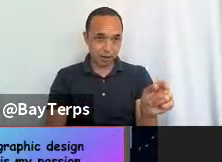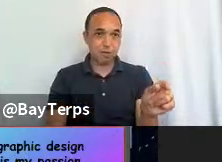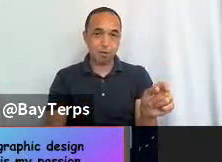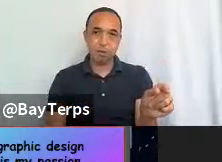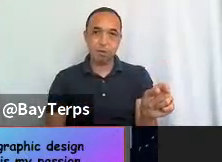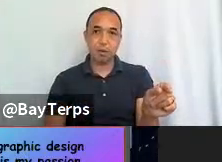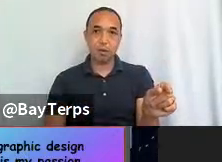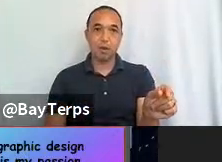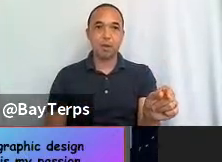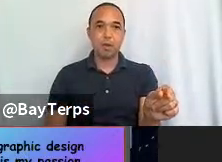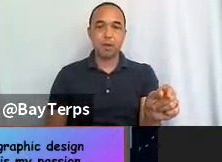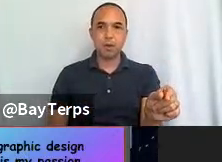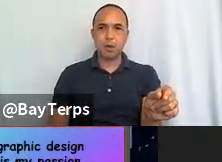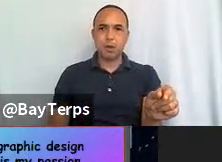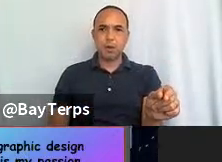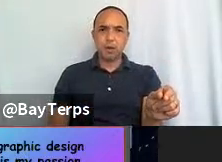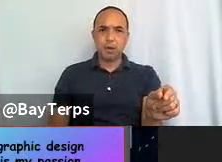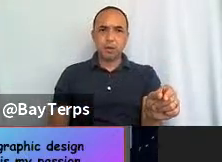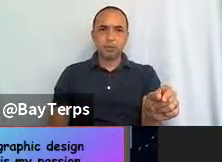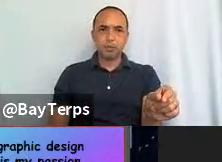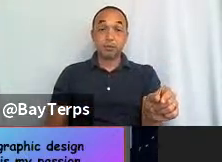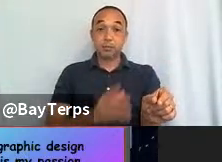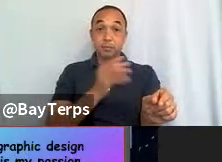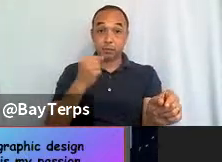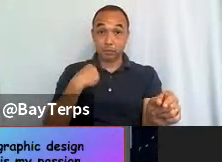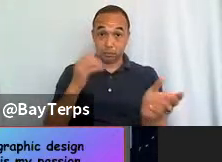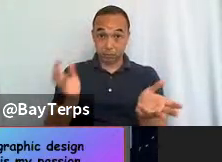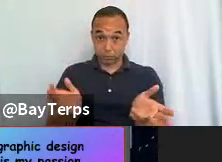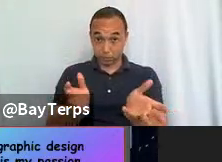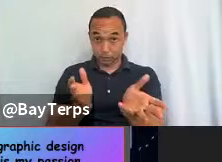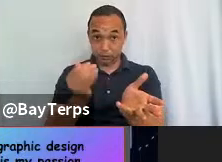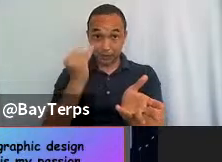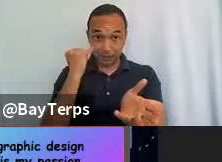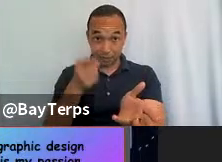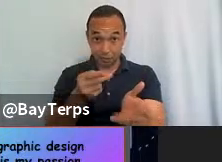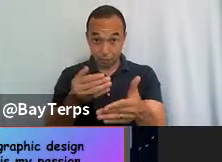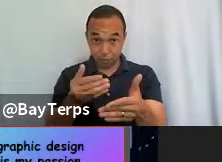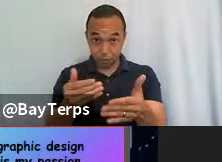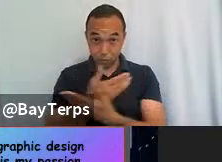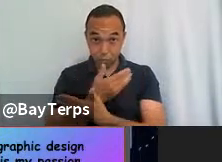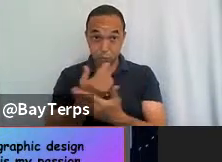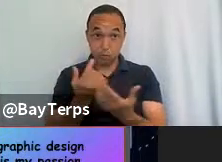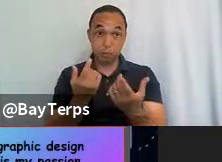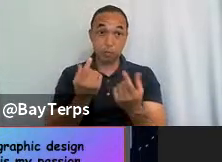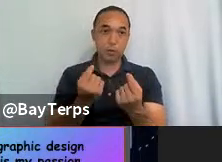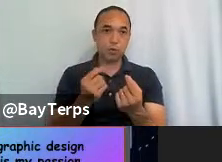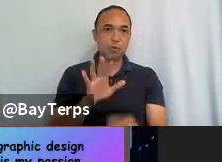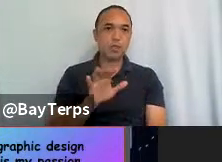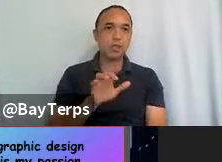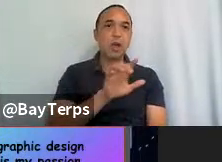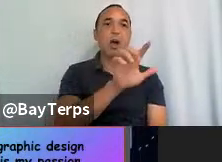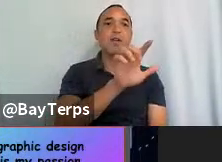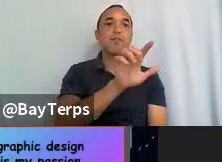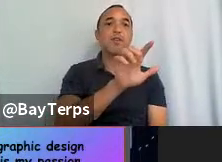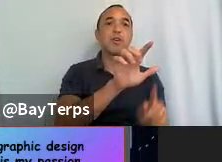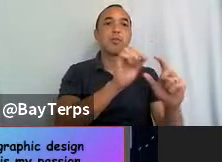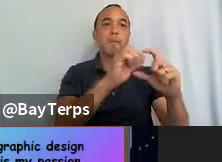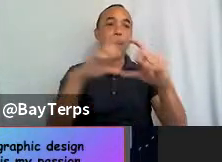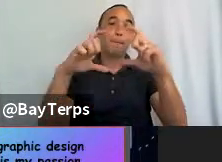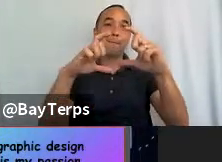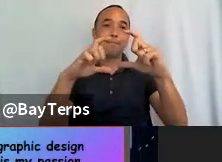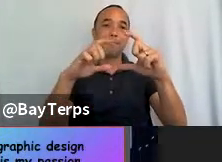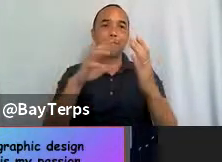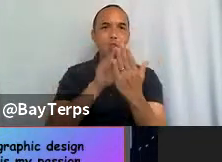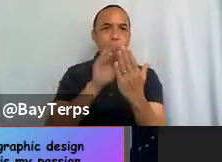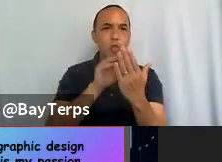And I would encourage anybody who is new at it to just kind of hover over these, learn what their names are and